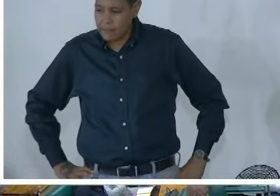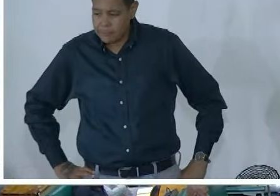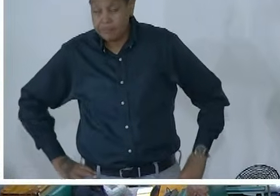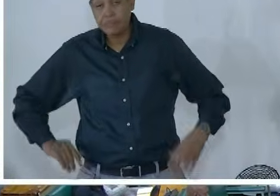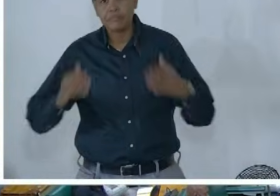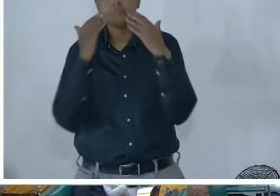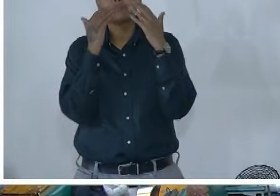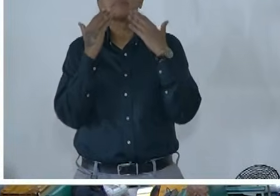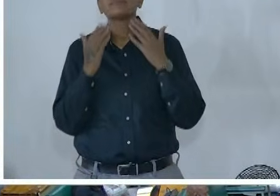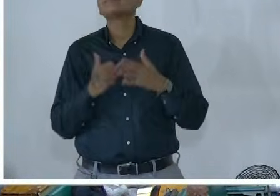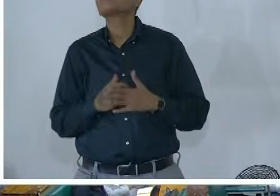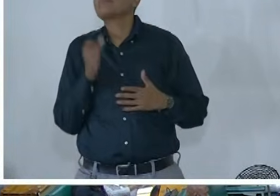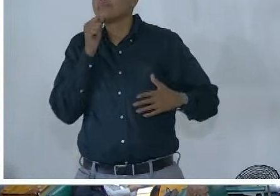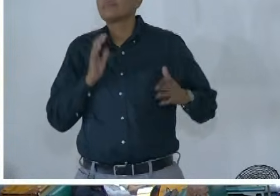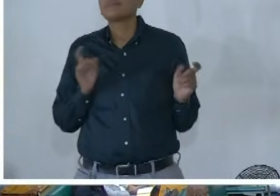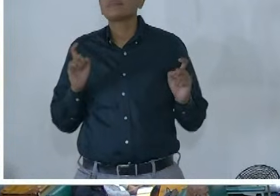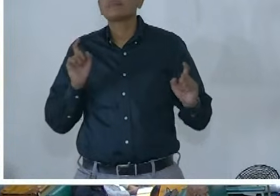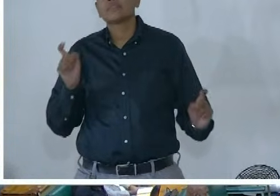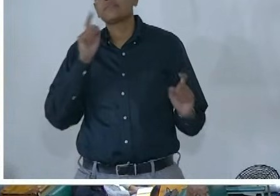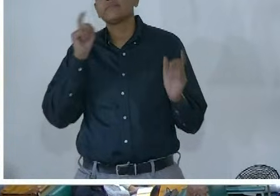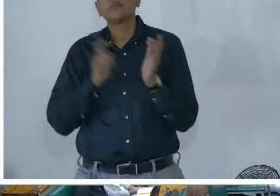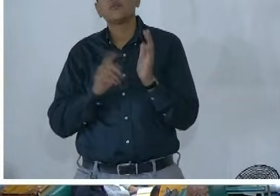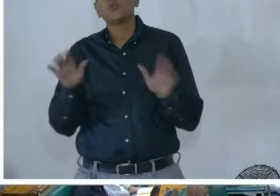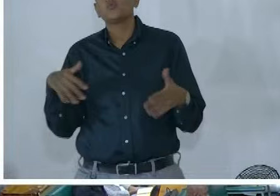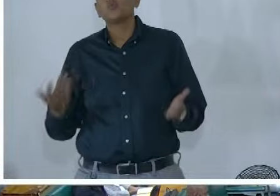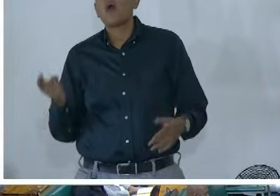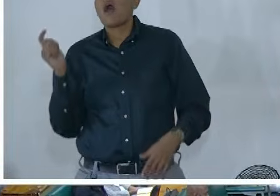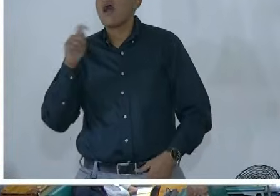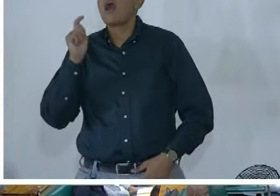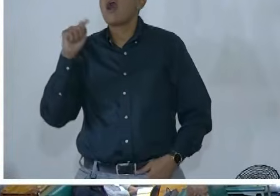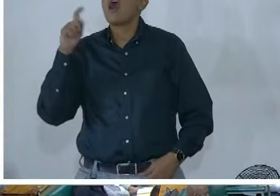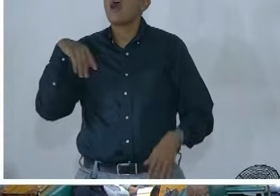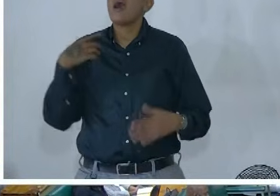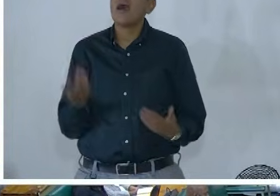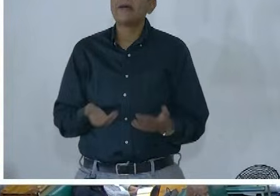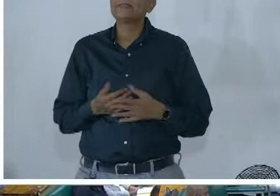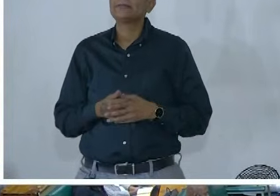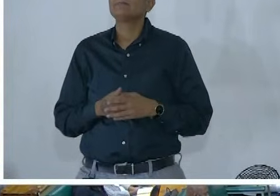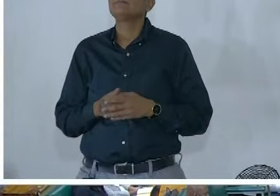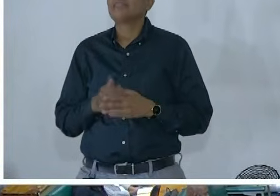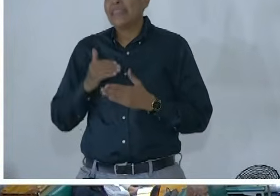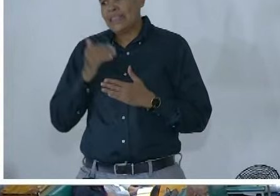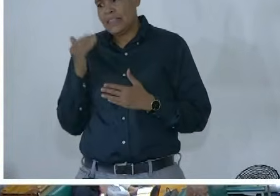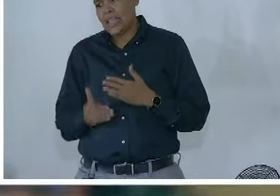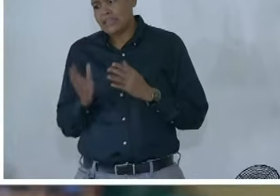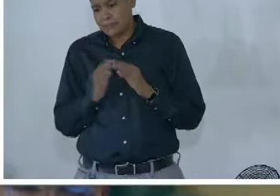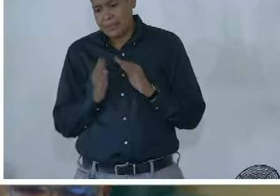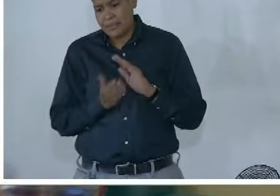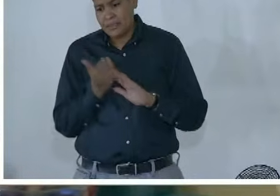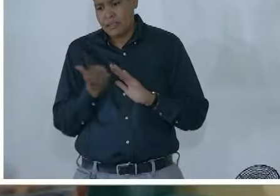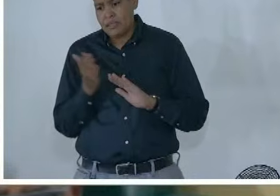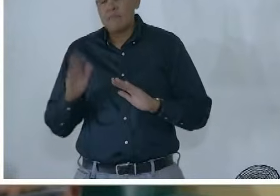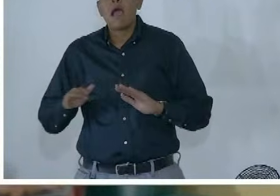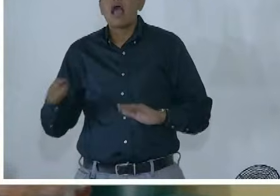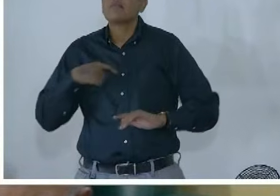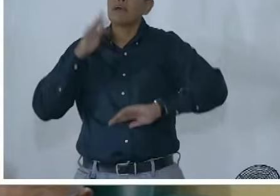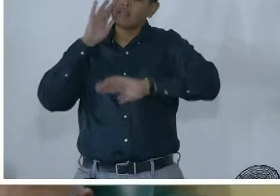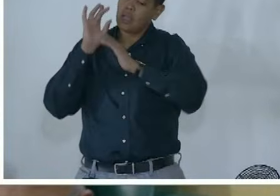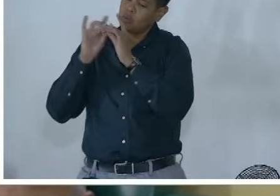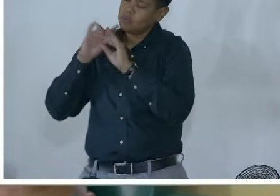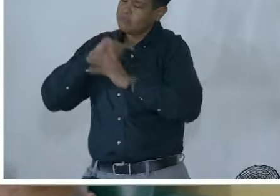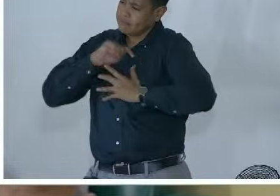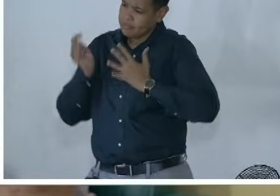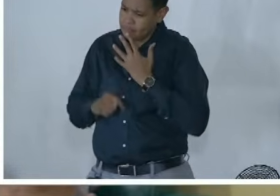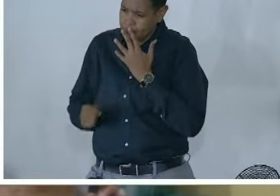Thank you, Madam Speaker. Madam Speaker, I beg to give notice that at the next meeting of the House, I'll move the